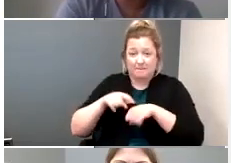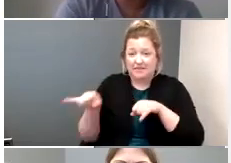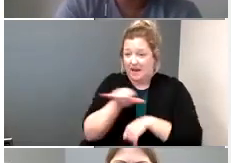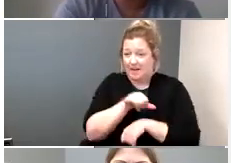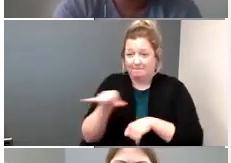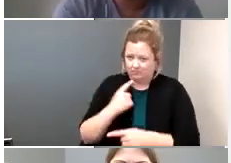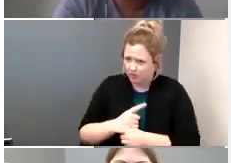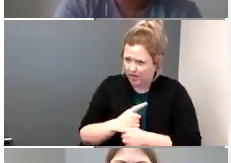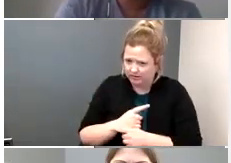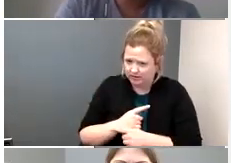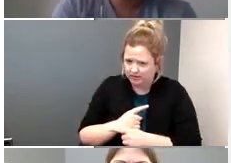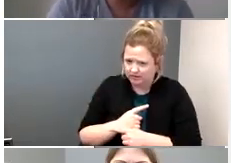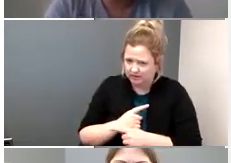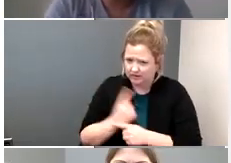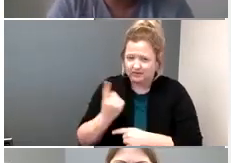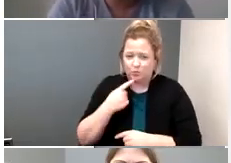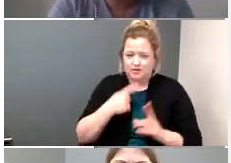Why? Yes, something.